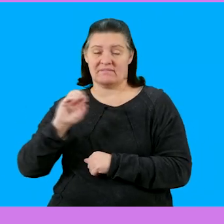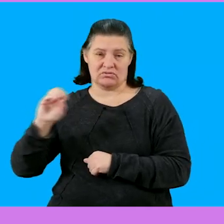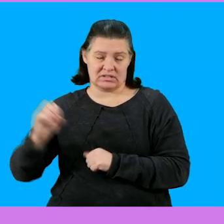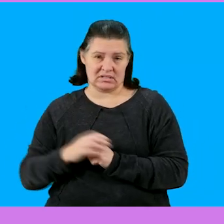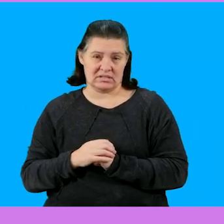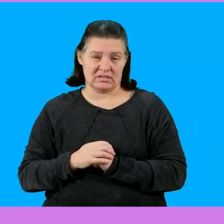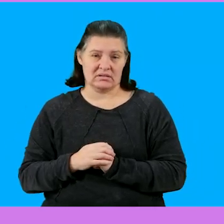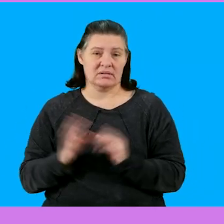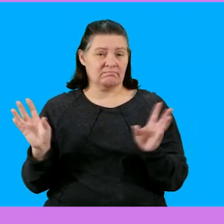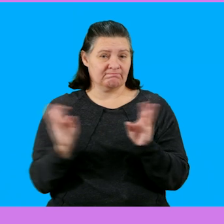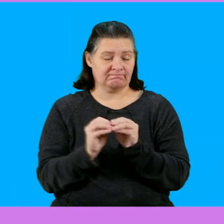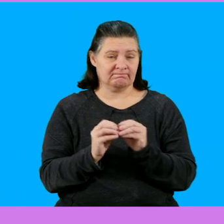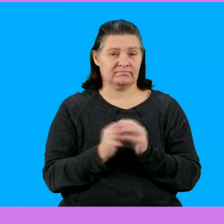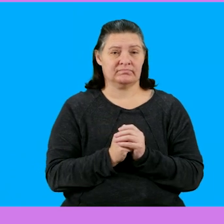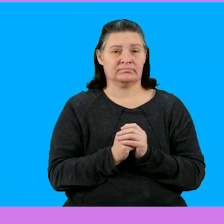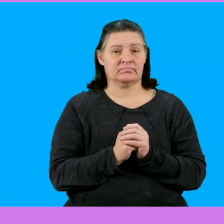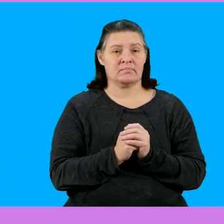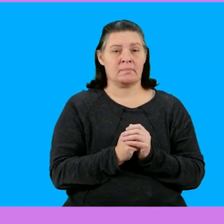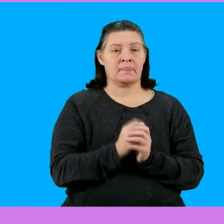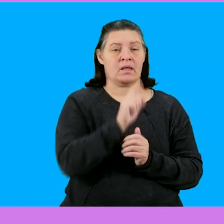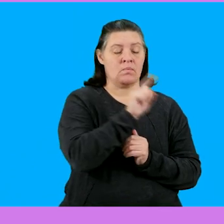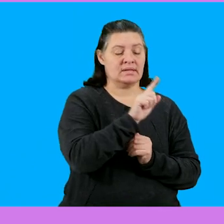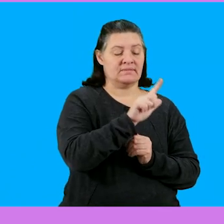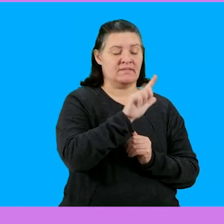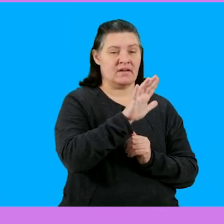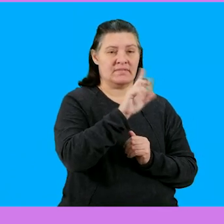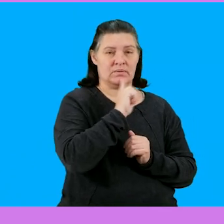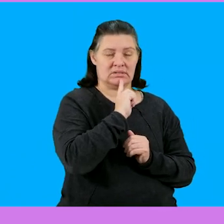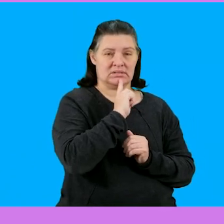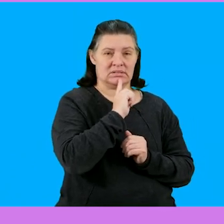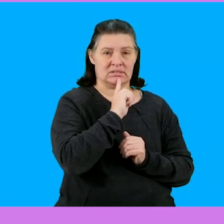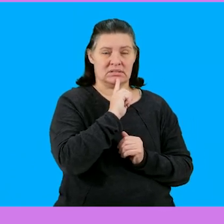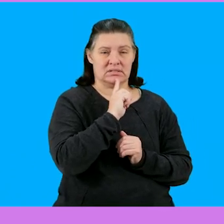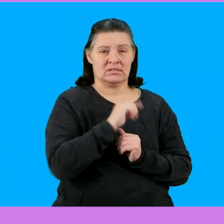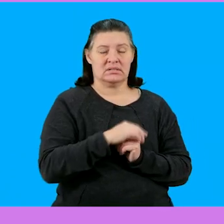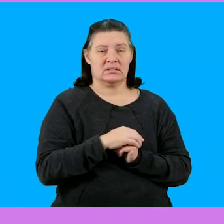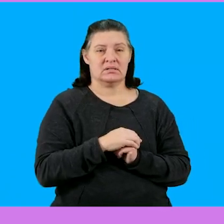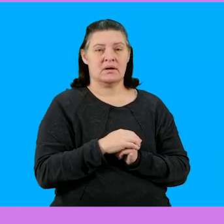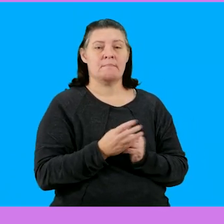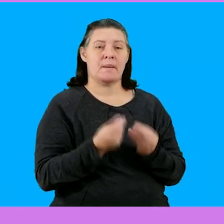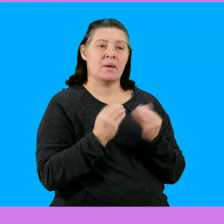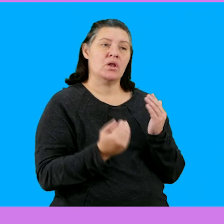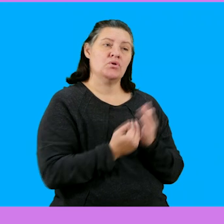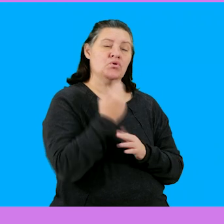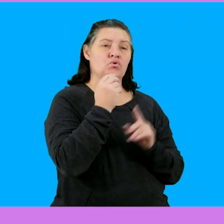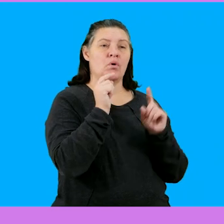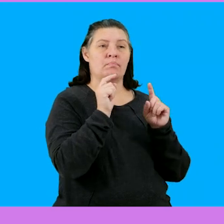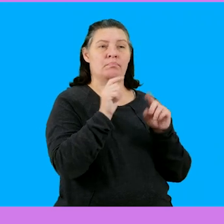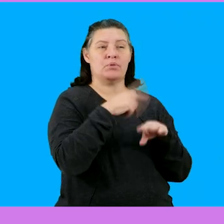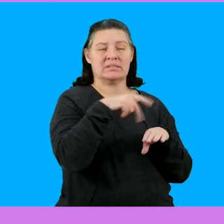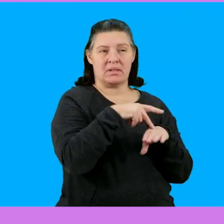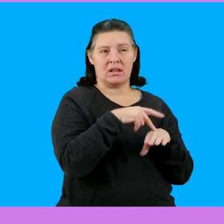10,500. Okay, let's add the two amounts together, 175,000. So that will give us a new principal amount